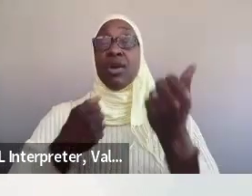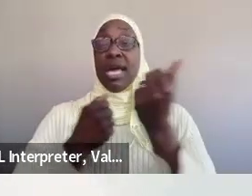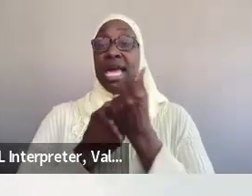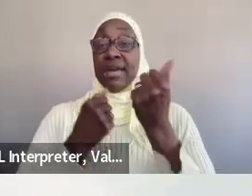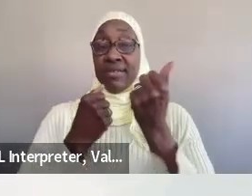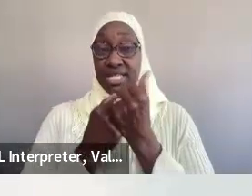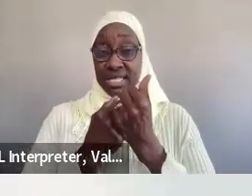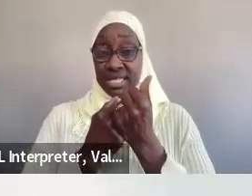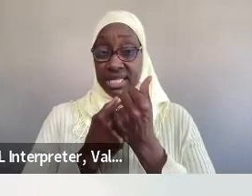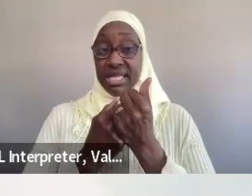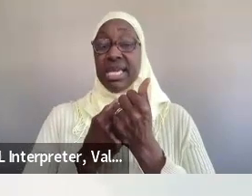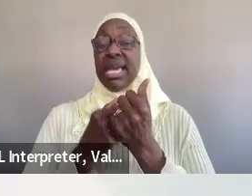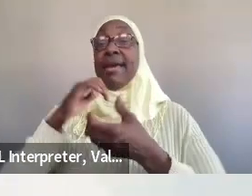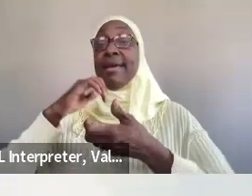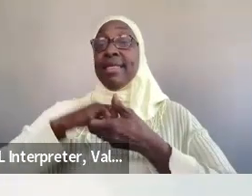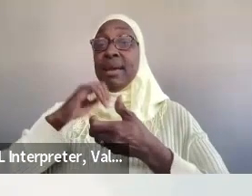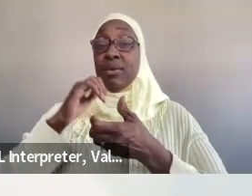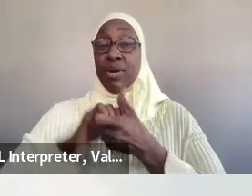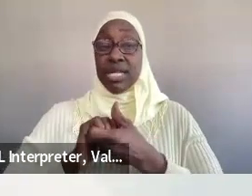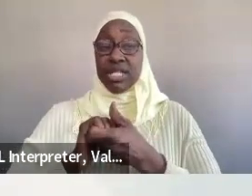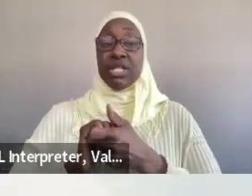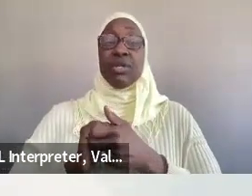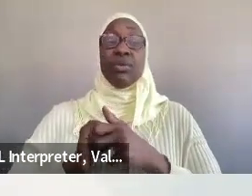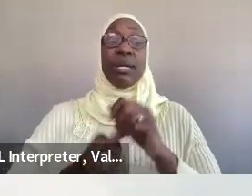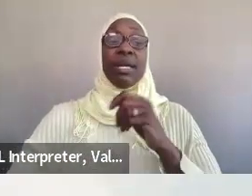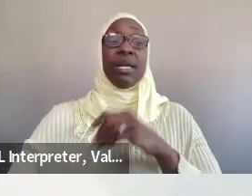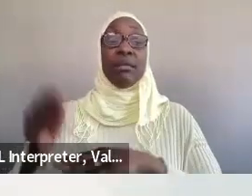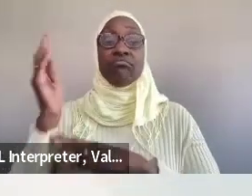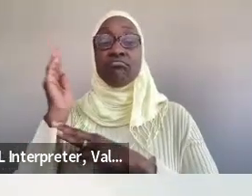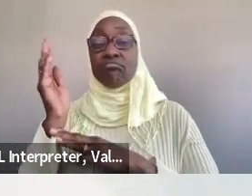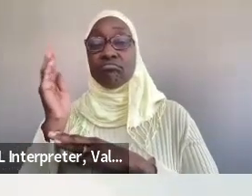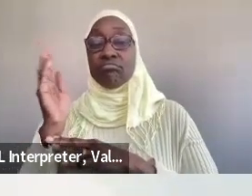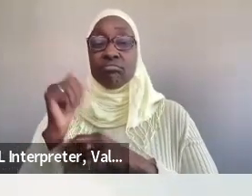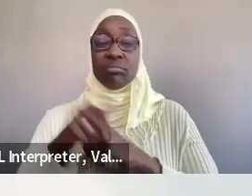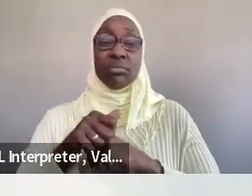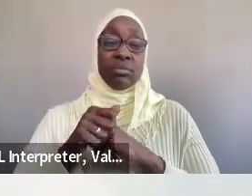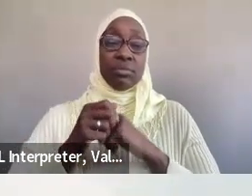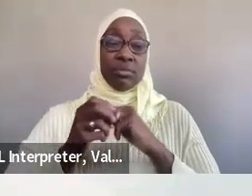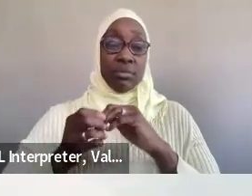on the construction of the EXP building, which is Northeastern's newest building